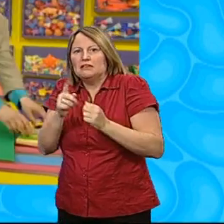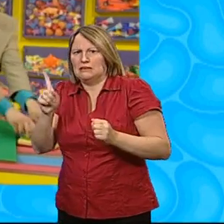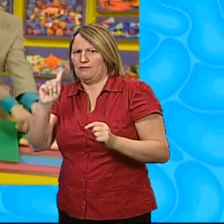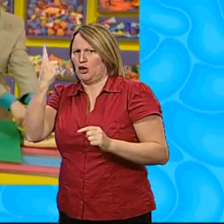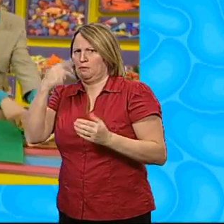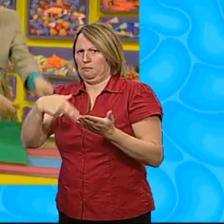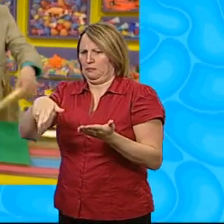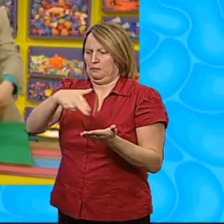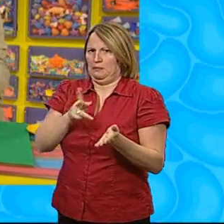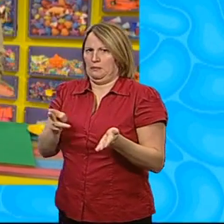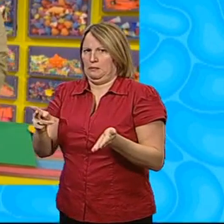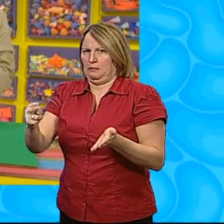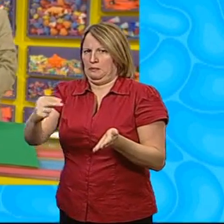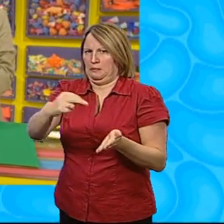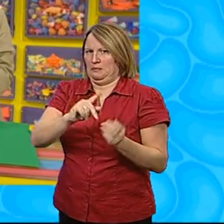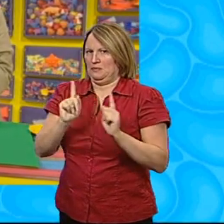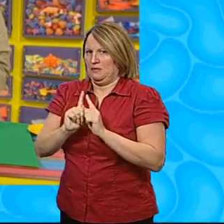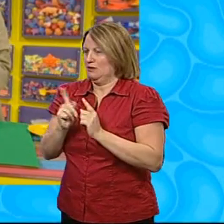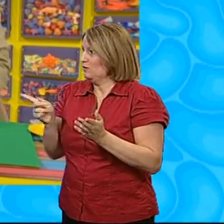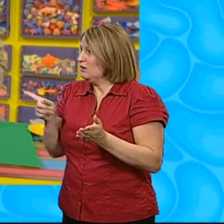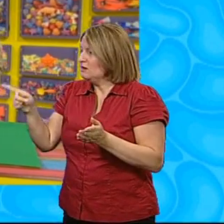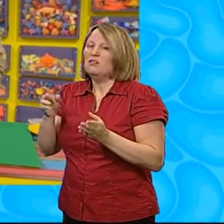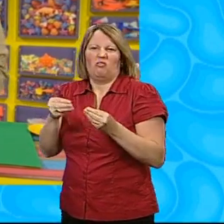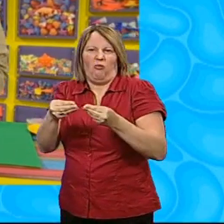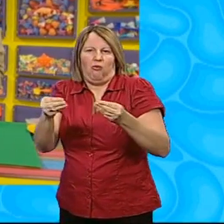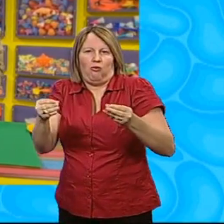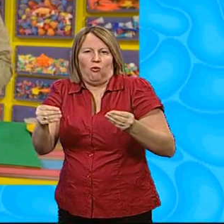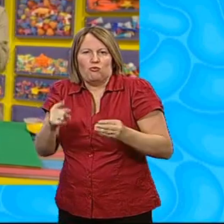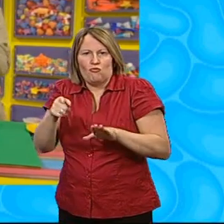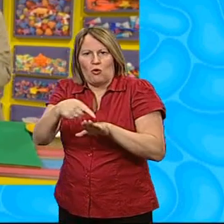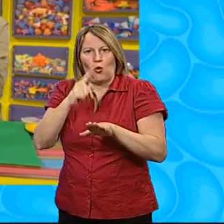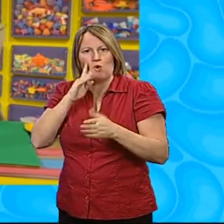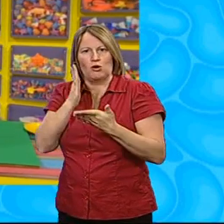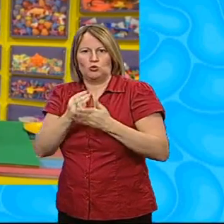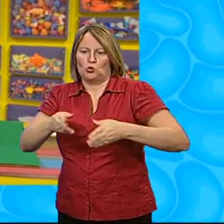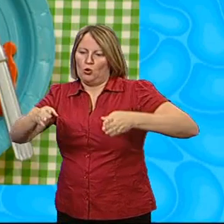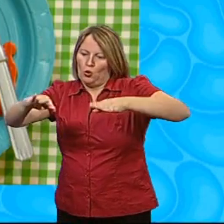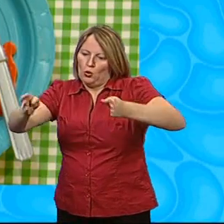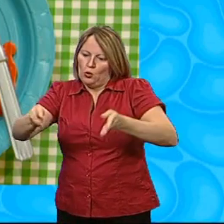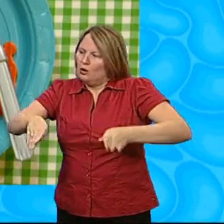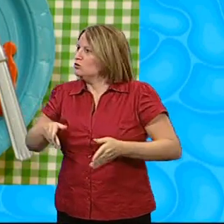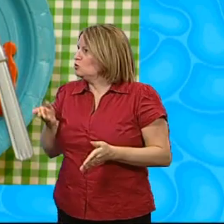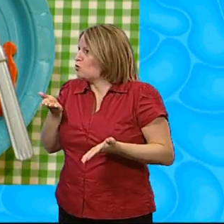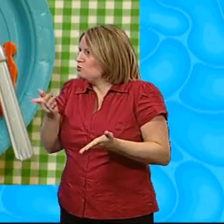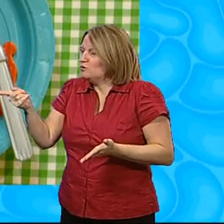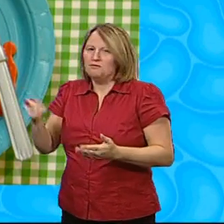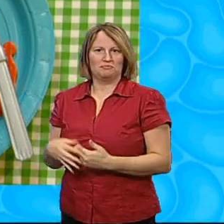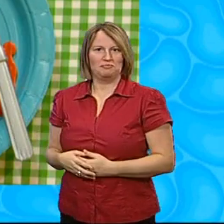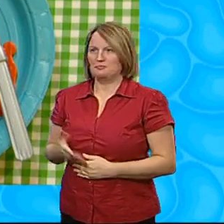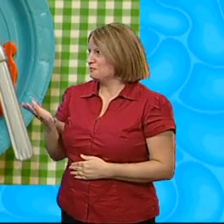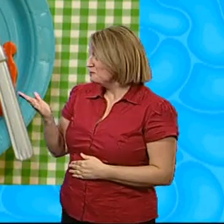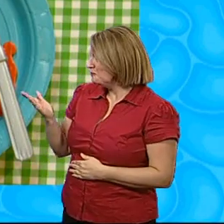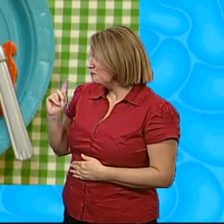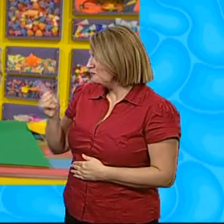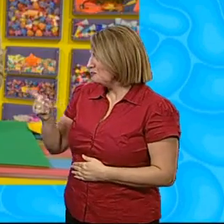first take your scissors and trim your sponge so it's rounded at one end and so it looks a bit more like a slice of toast.